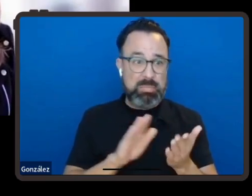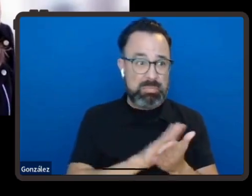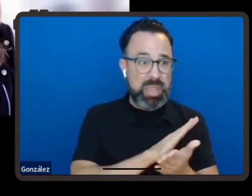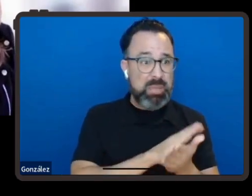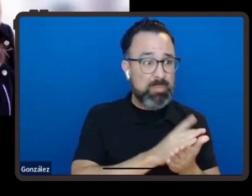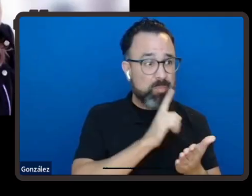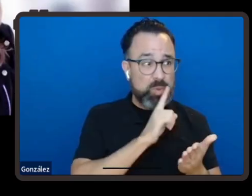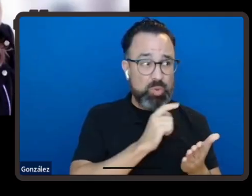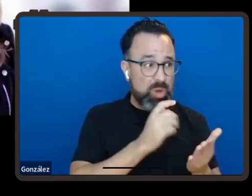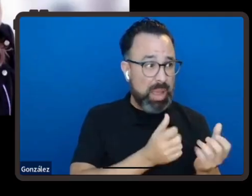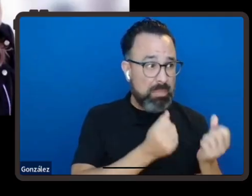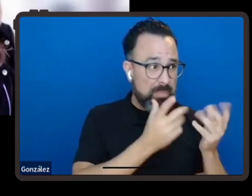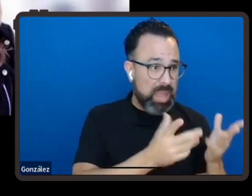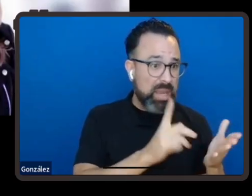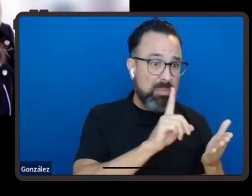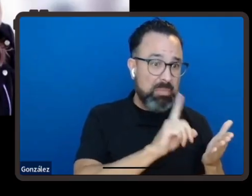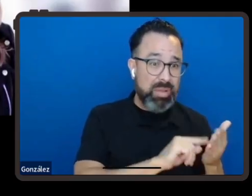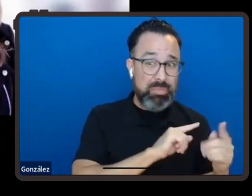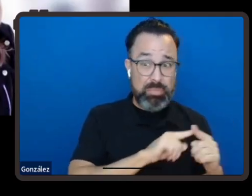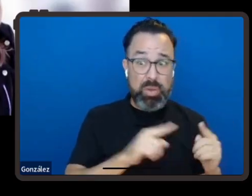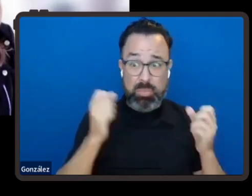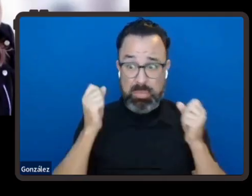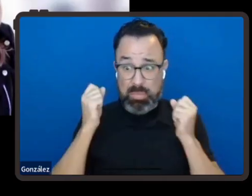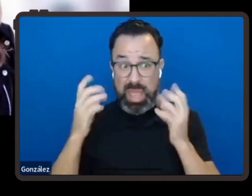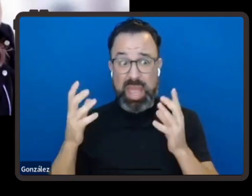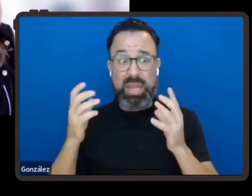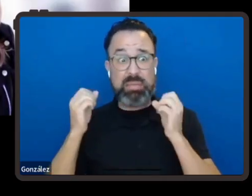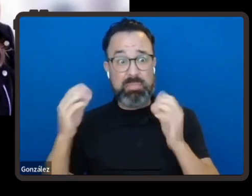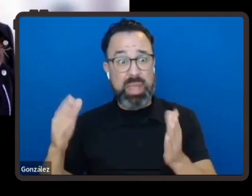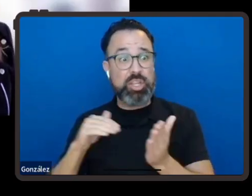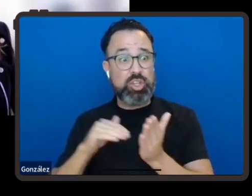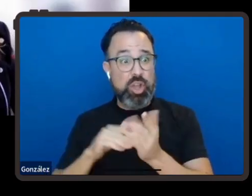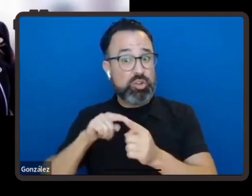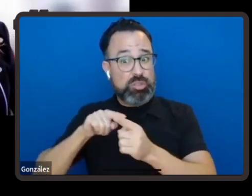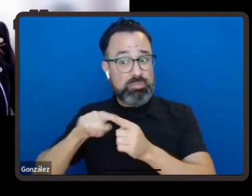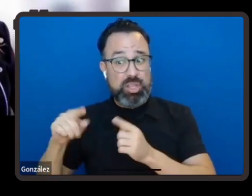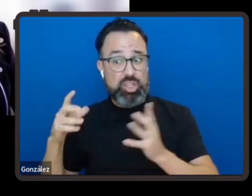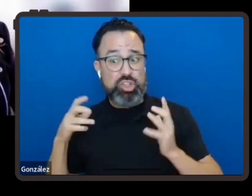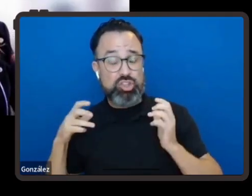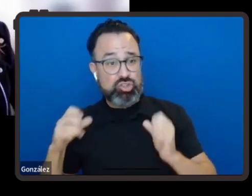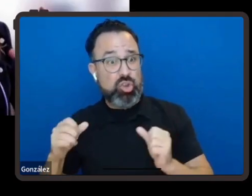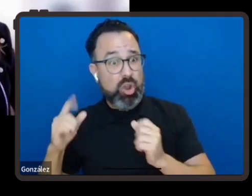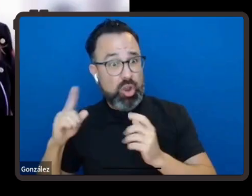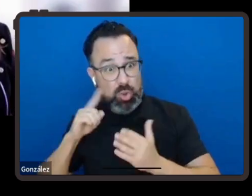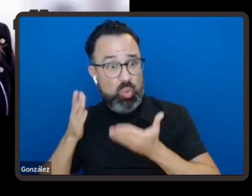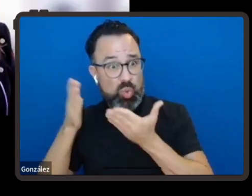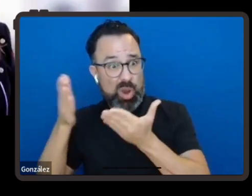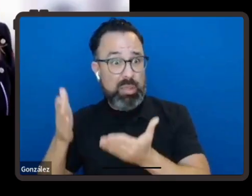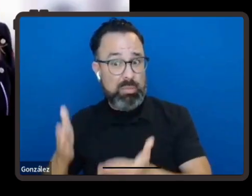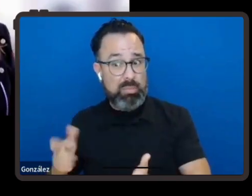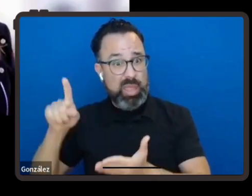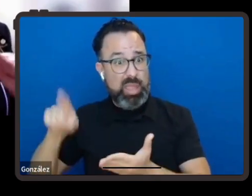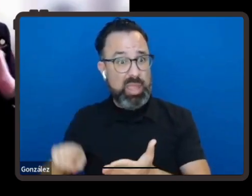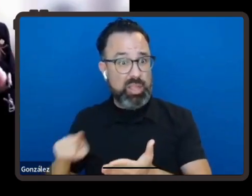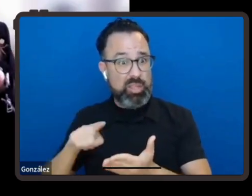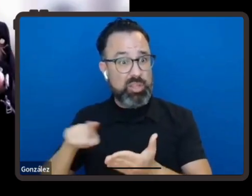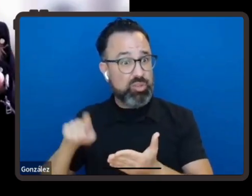that's I'm sure that's probably from from the vertebrae.